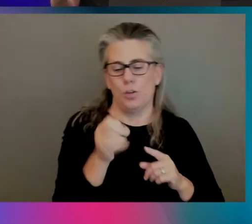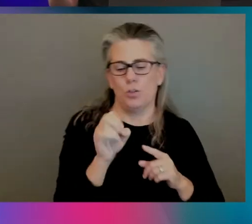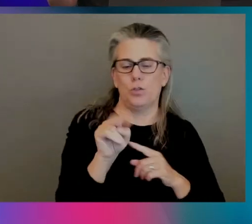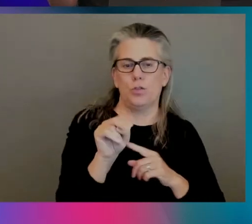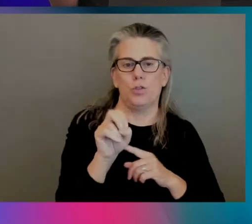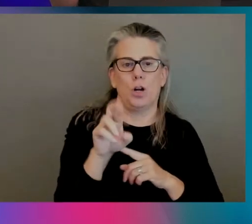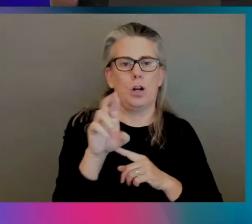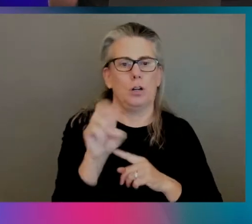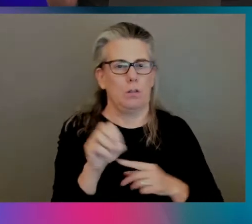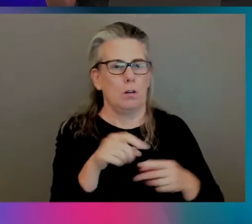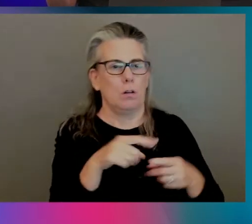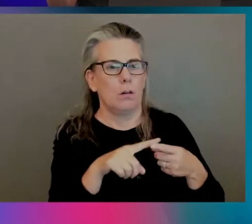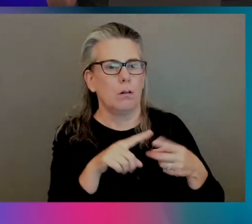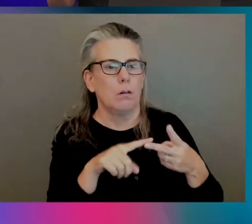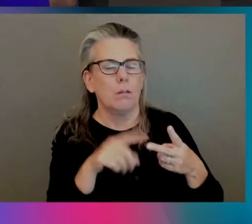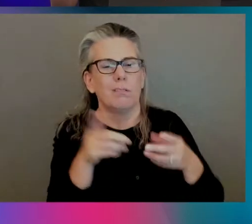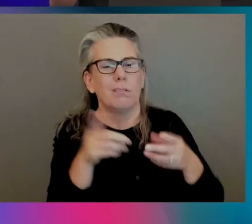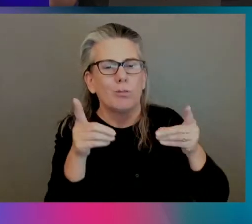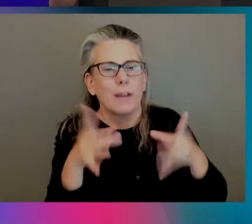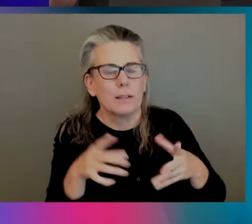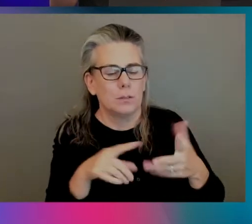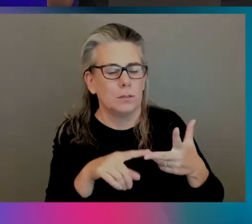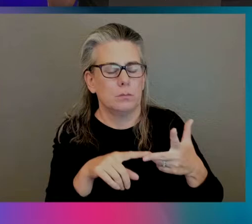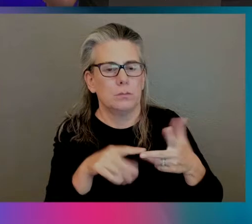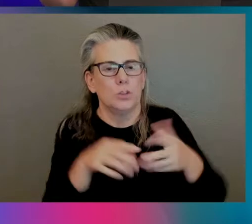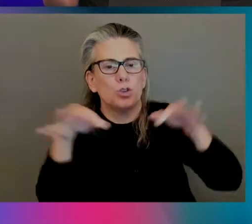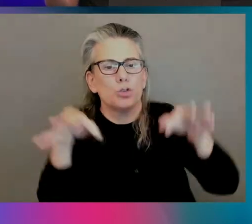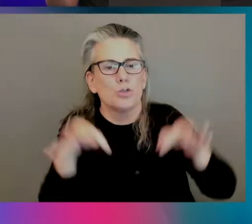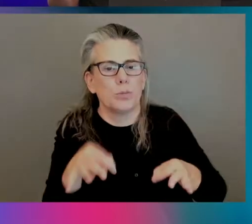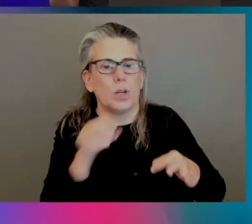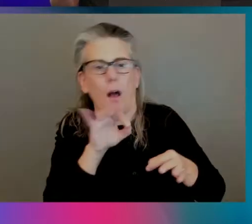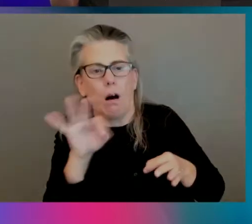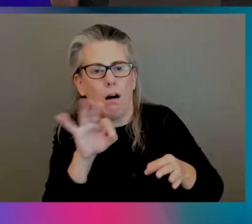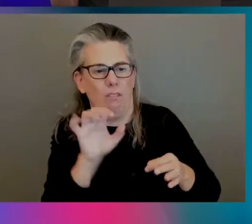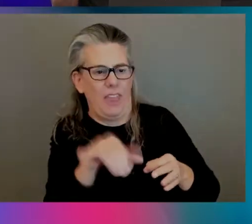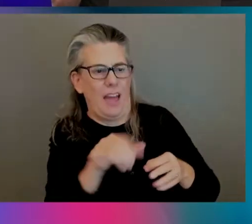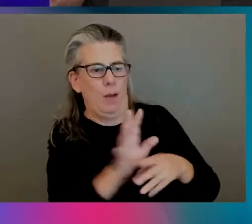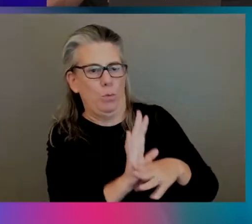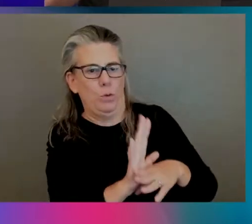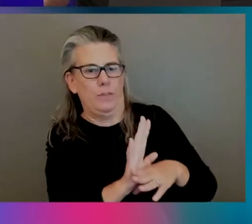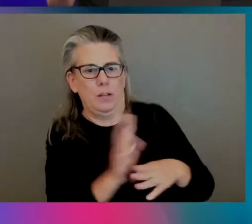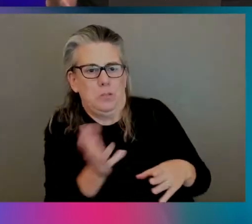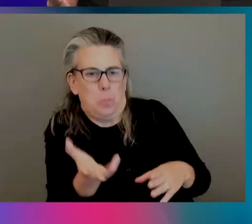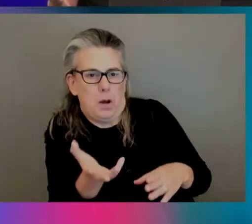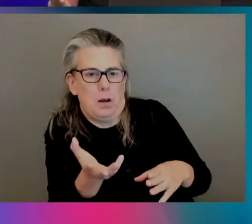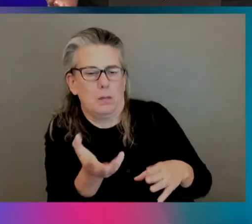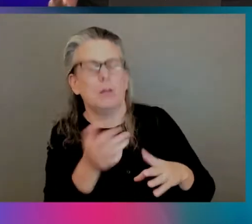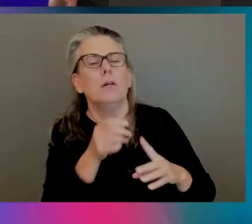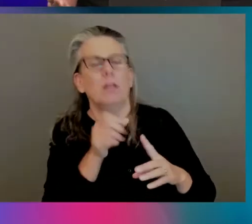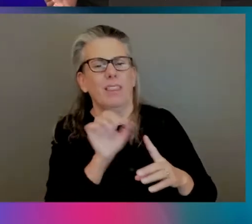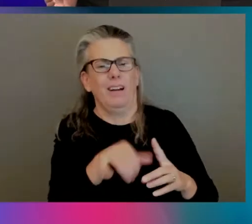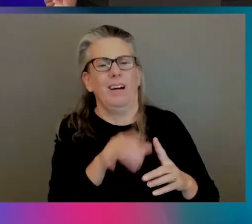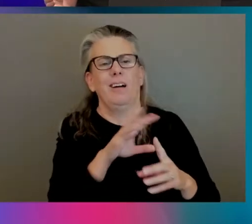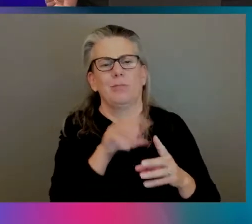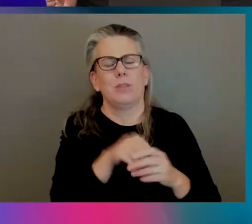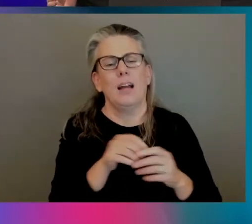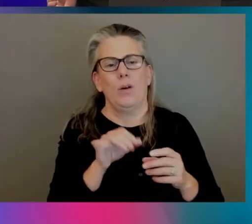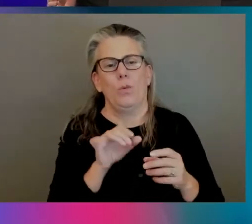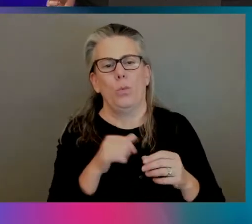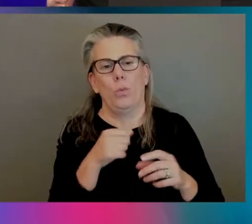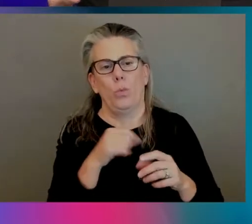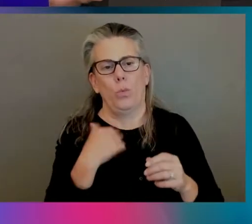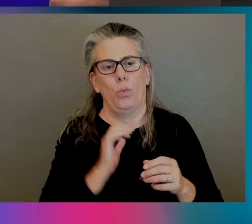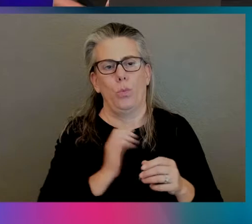but also the description. And that's what we're doing today with the new feature, is extending our capability to support unstructured